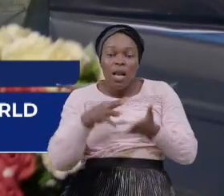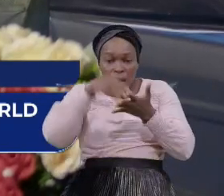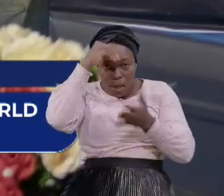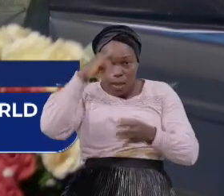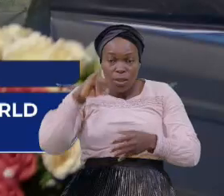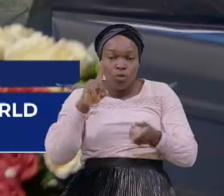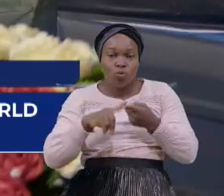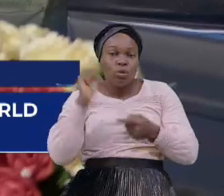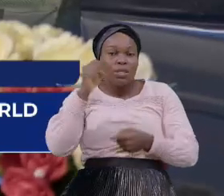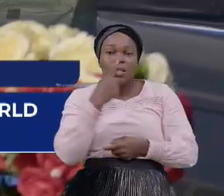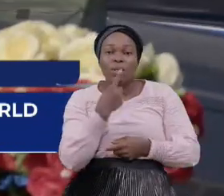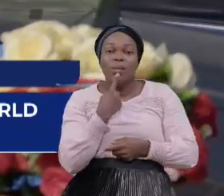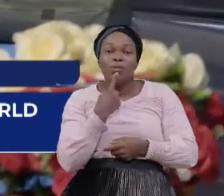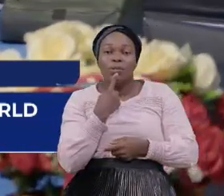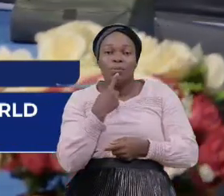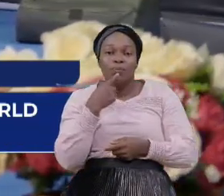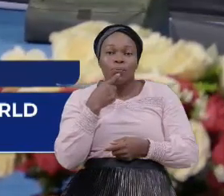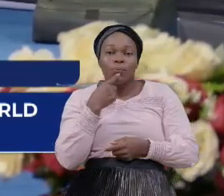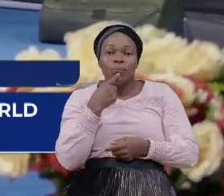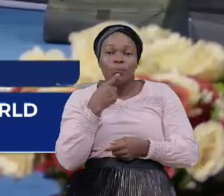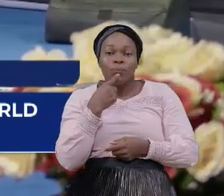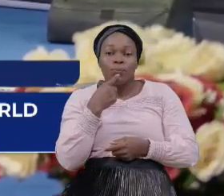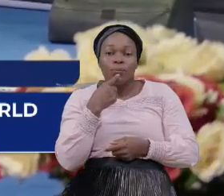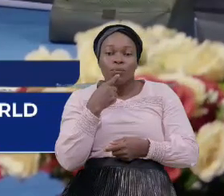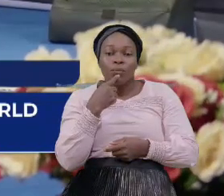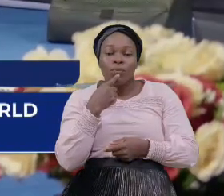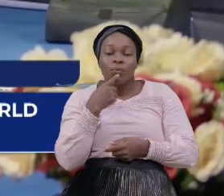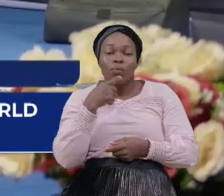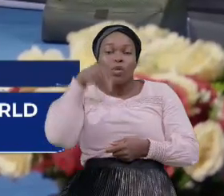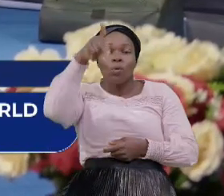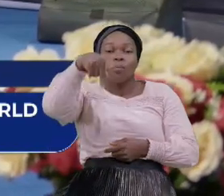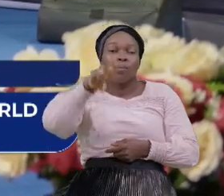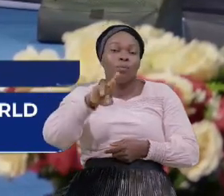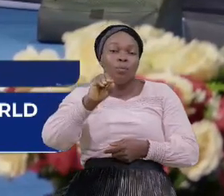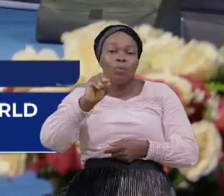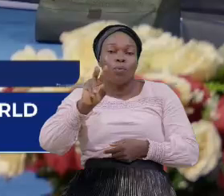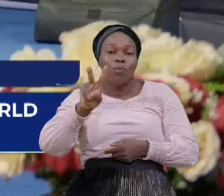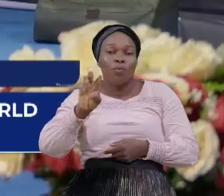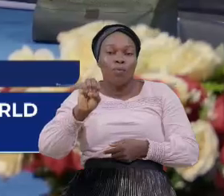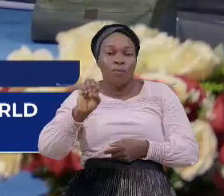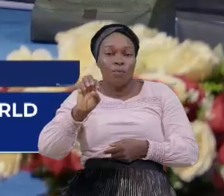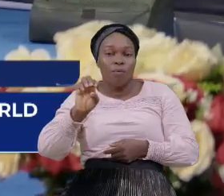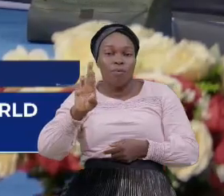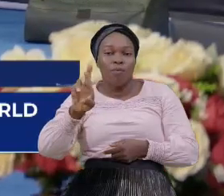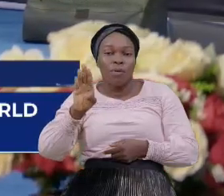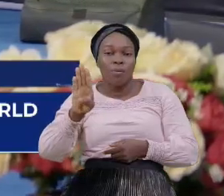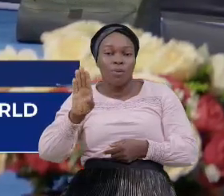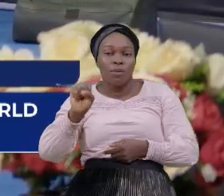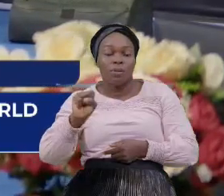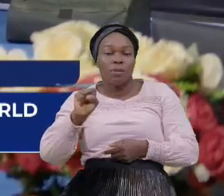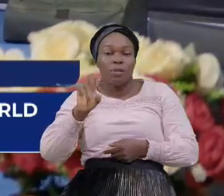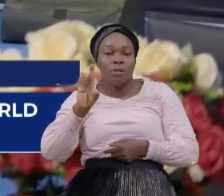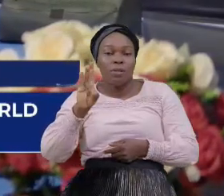Look at Proverbs chapter 17, verse 22. In Proverbs 17, verse